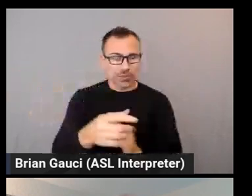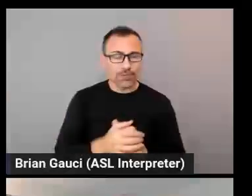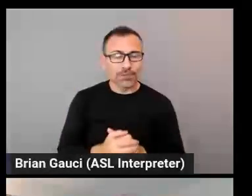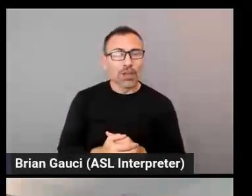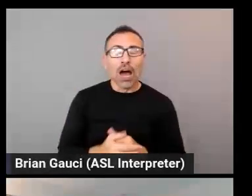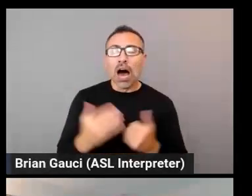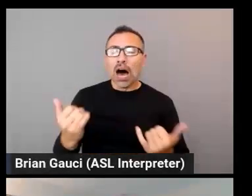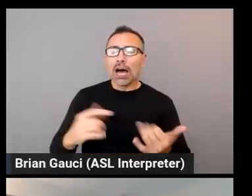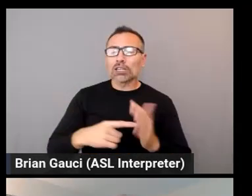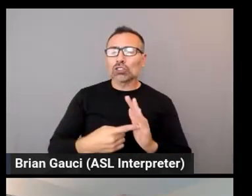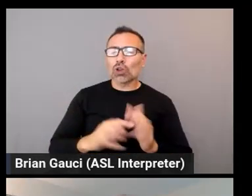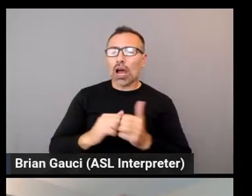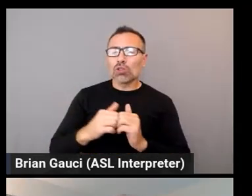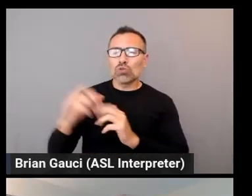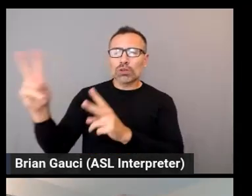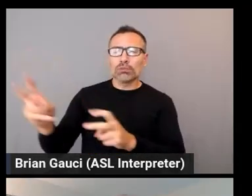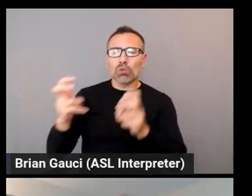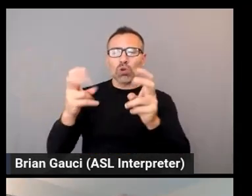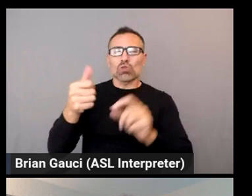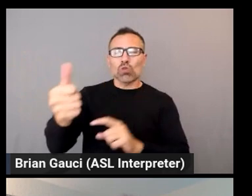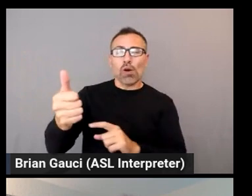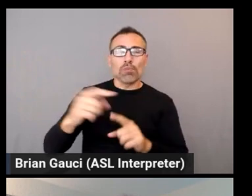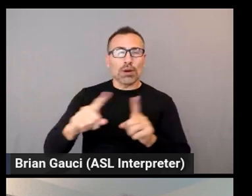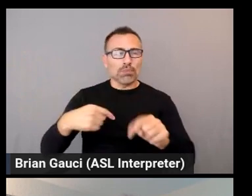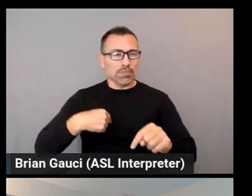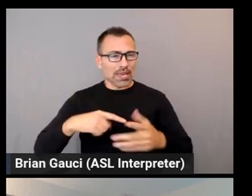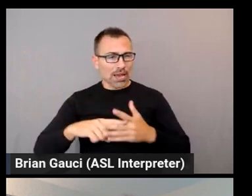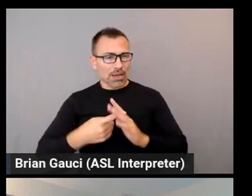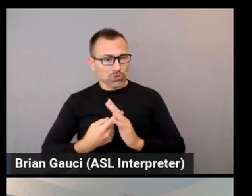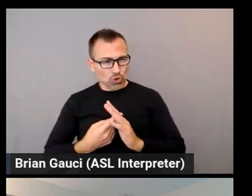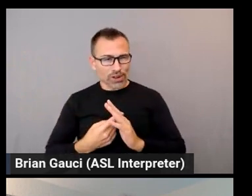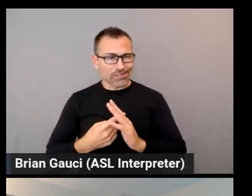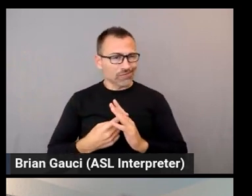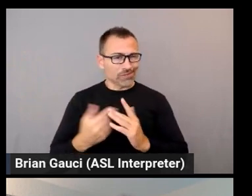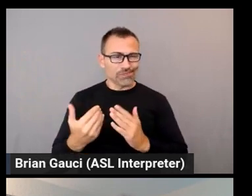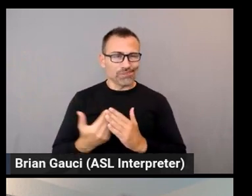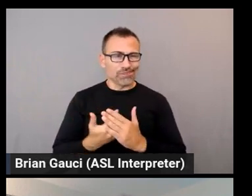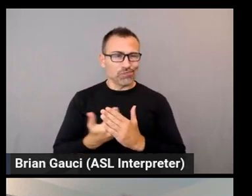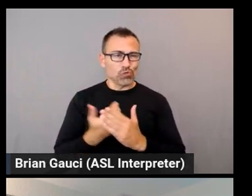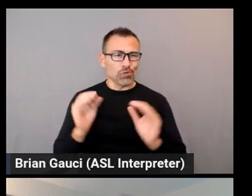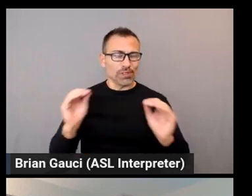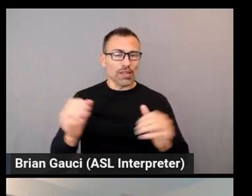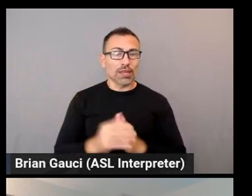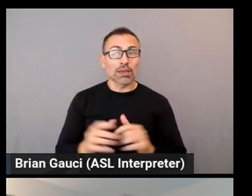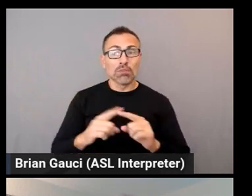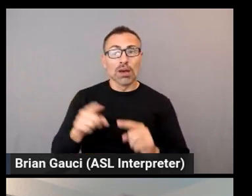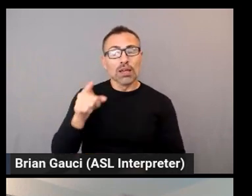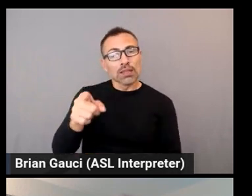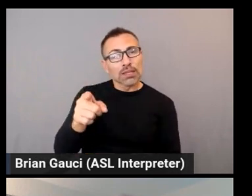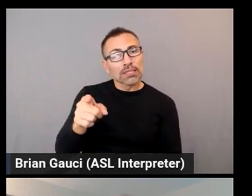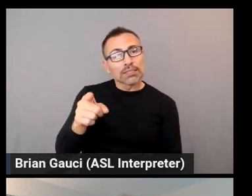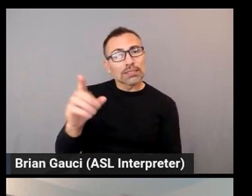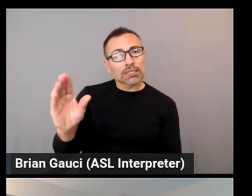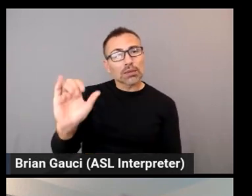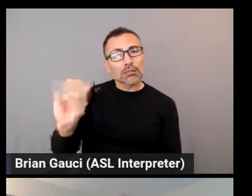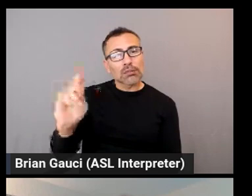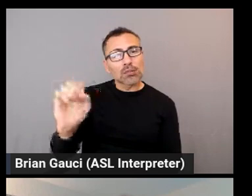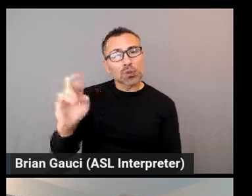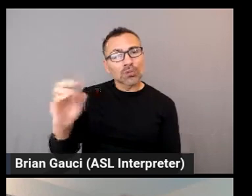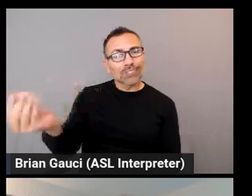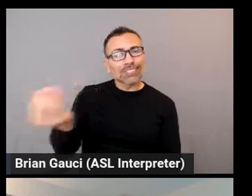scratch. And when I drag in this S3 bucket, what Composer's doing is giving me a starting point. This is a fully deployment